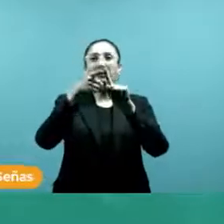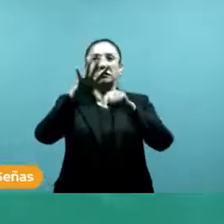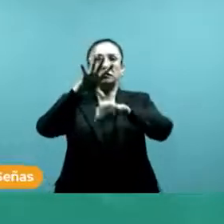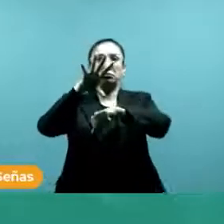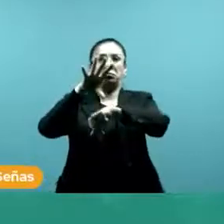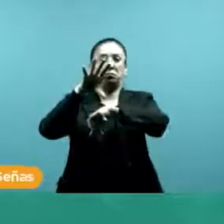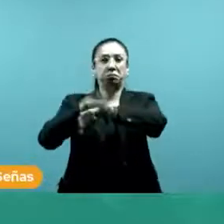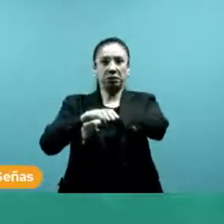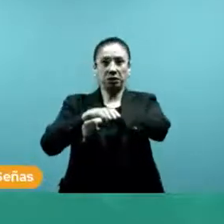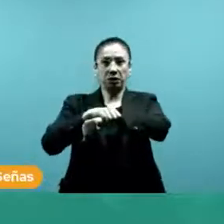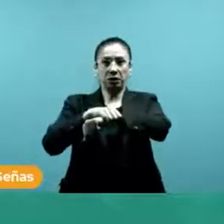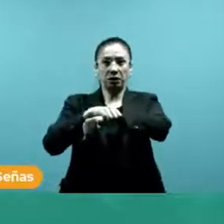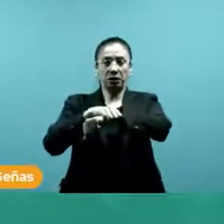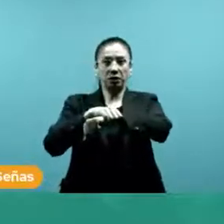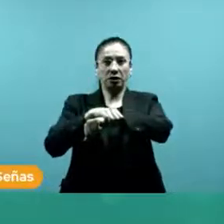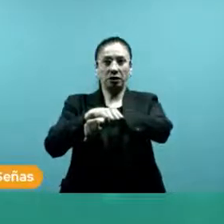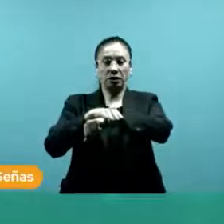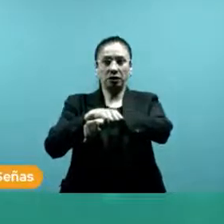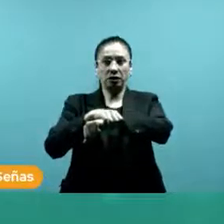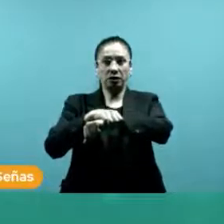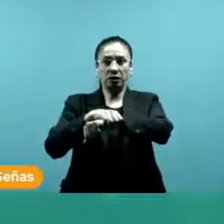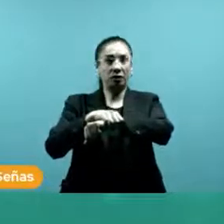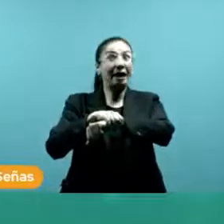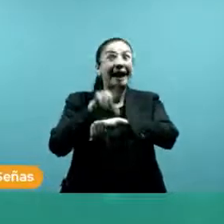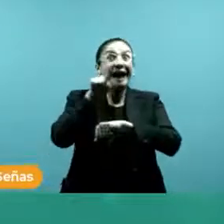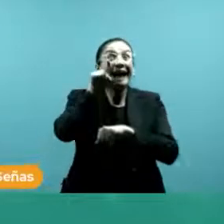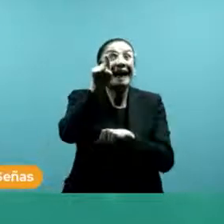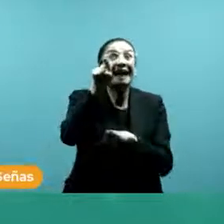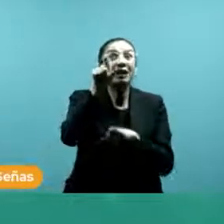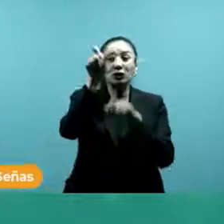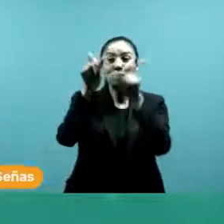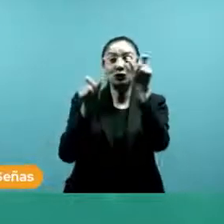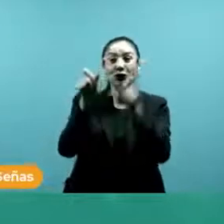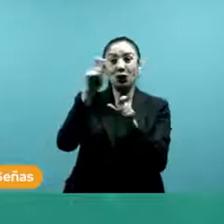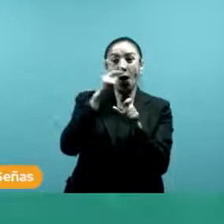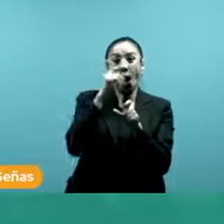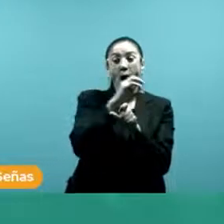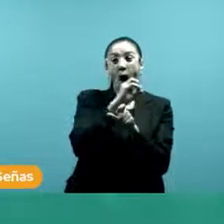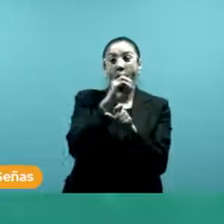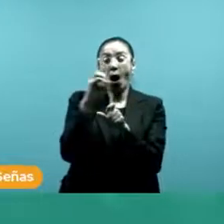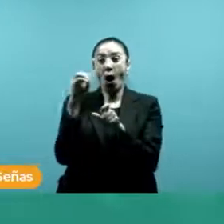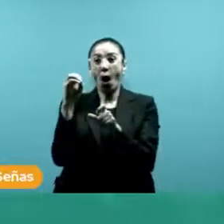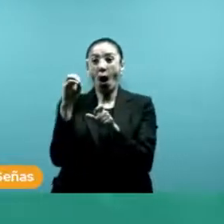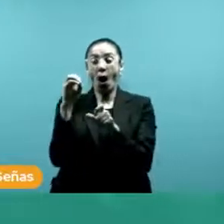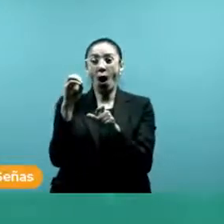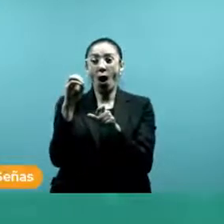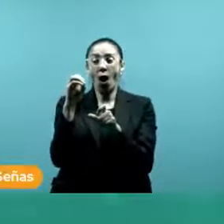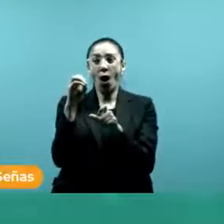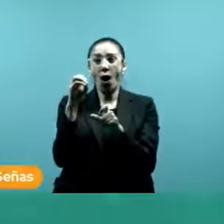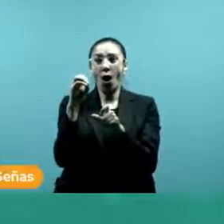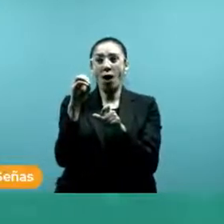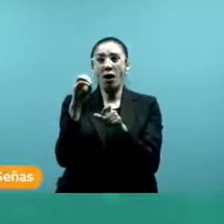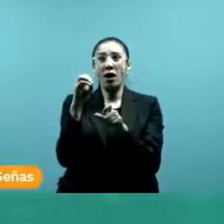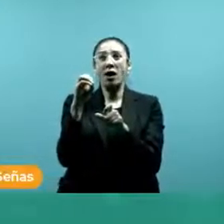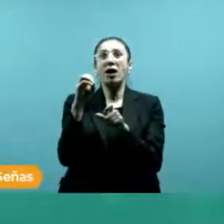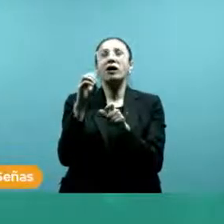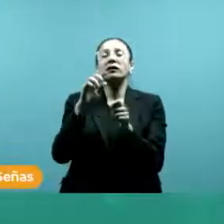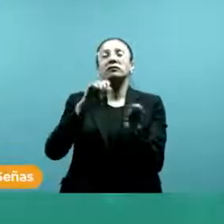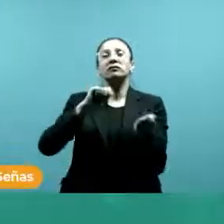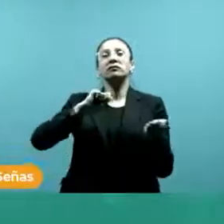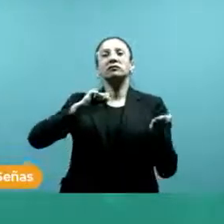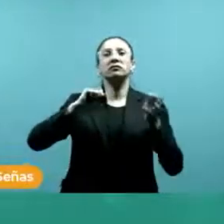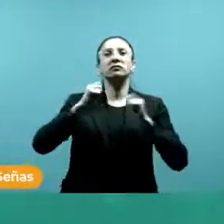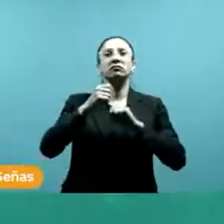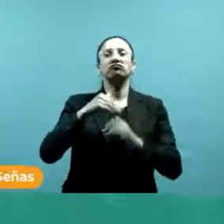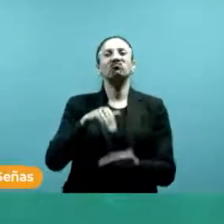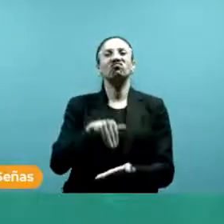of terror against Polish intellectuals, intelligentsia, resistance. Arma de la resistencia